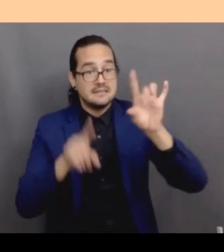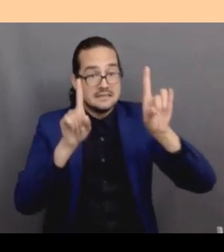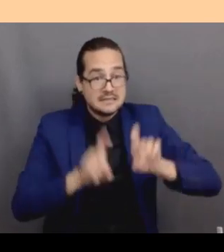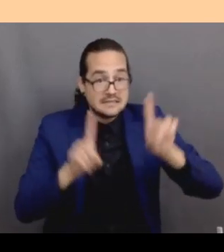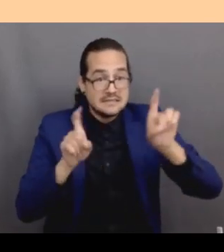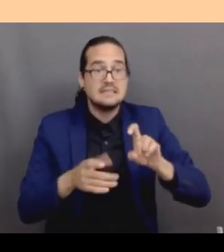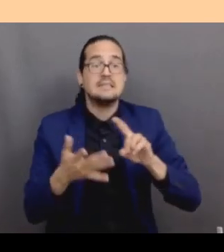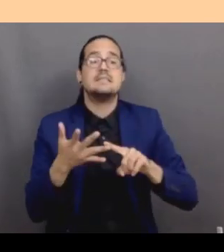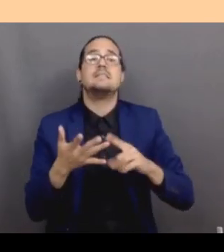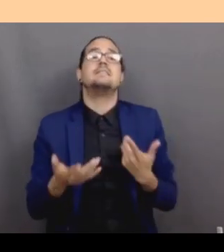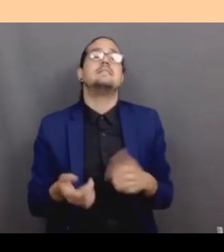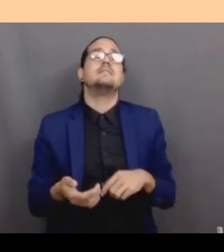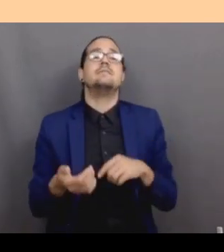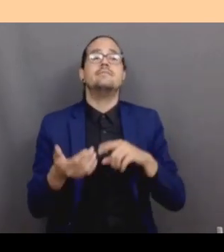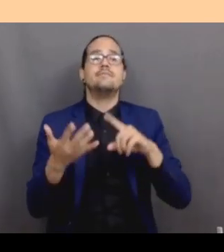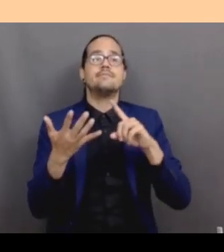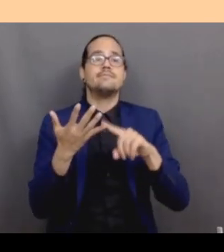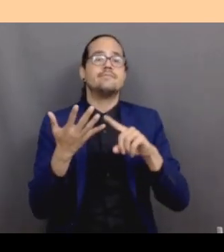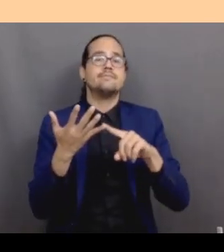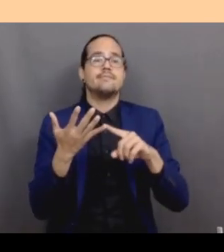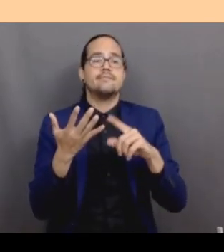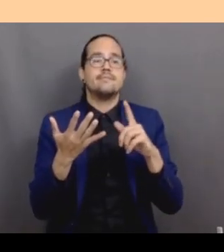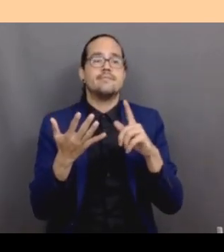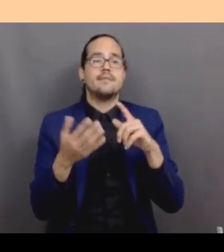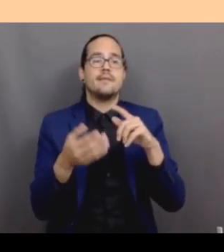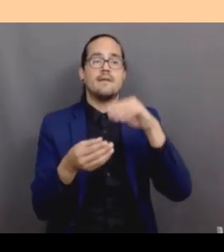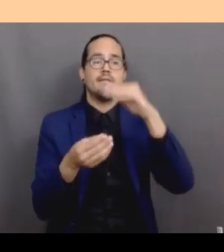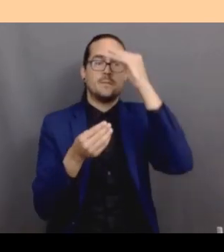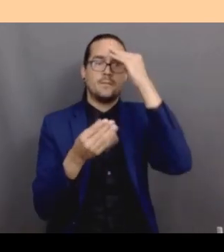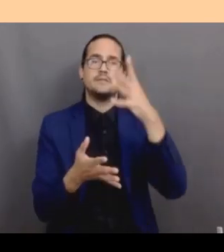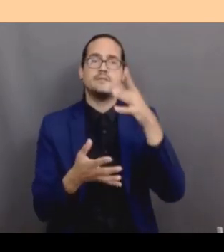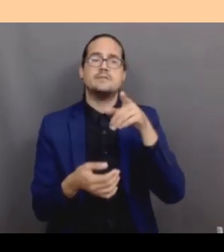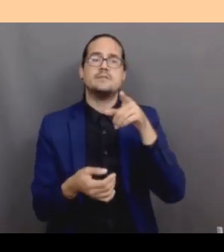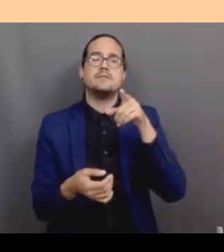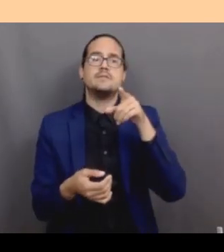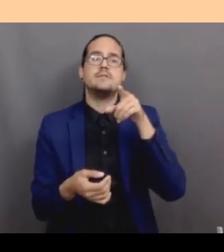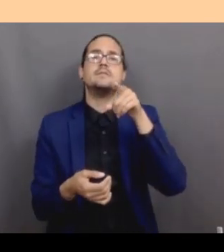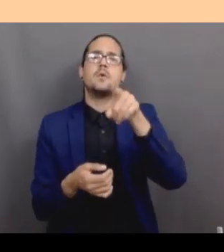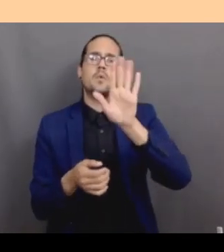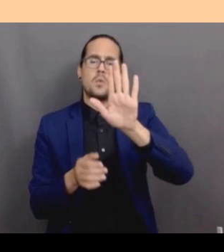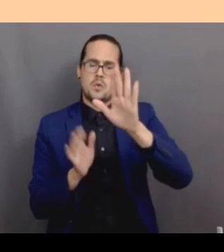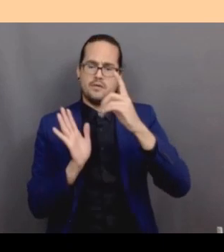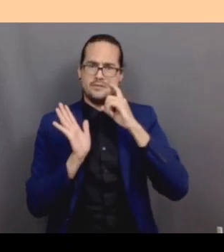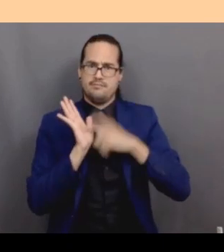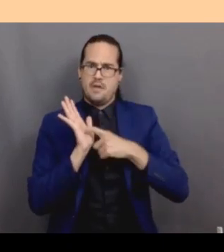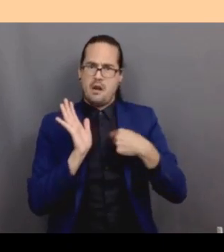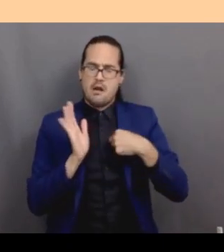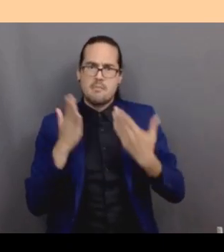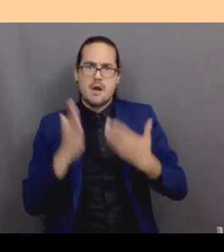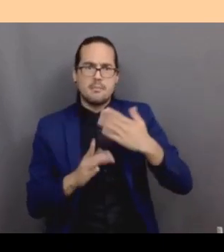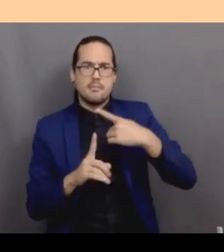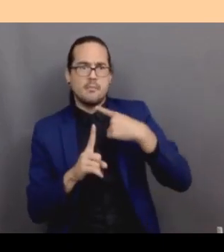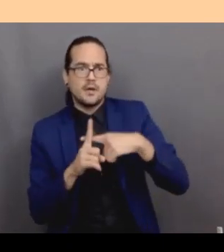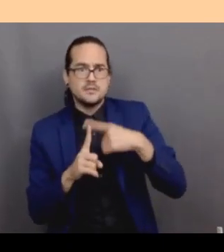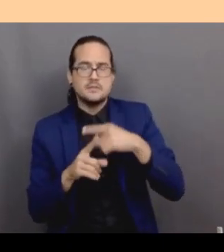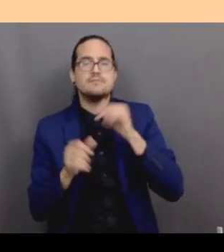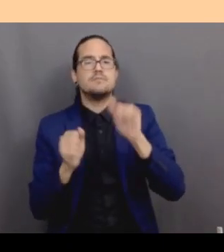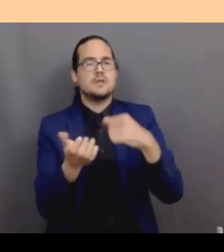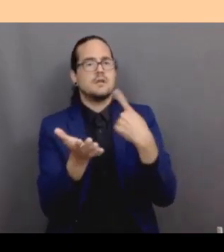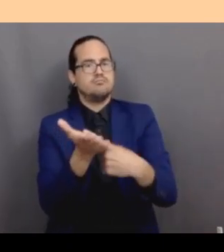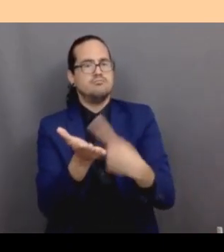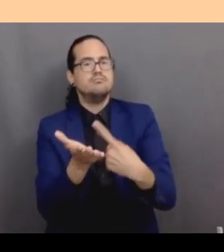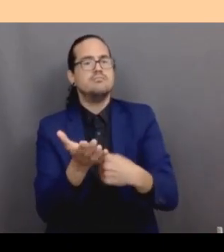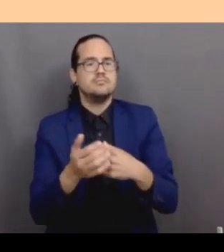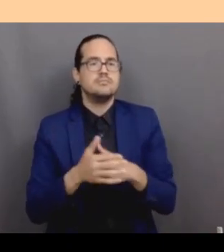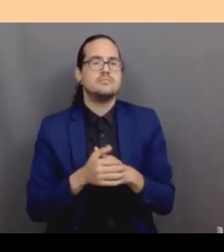about, symptoms that you may have. We have a pretty robust group of people who are